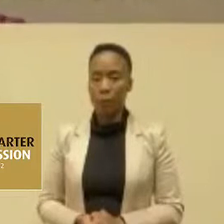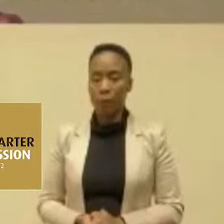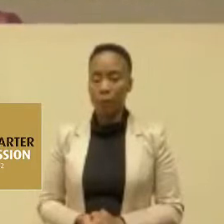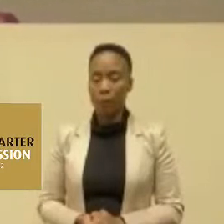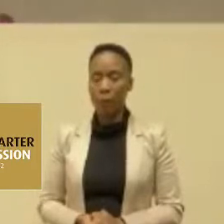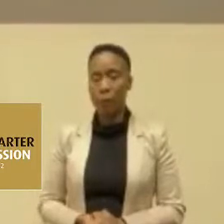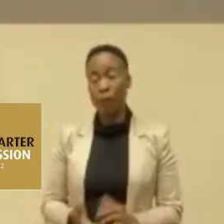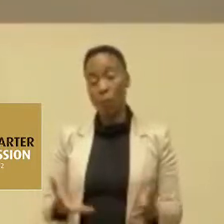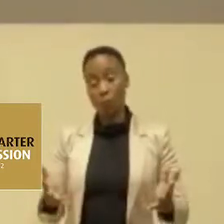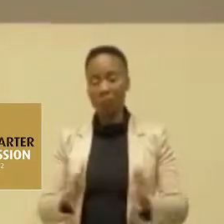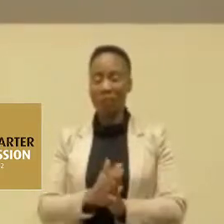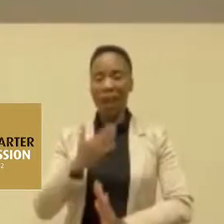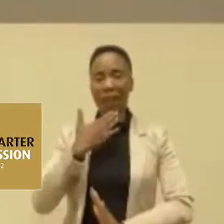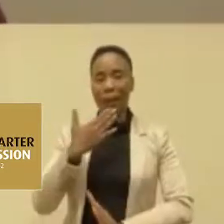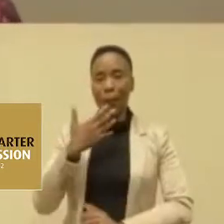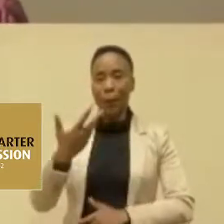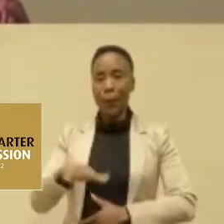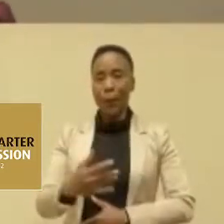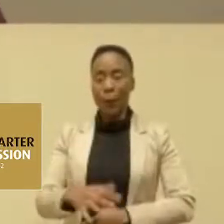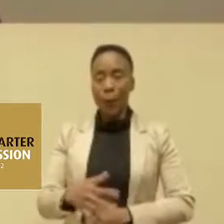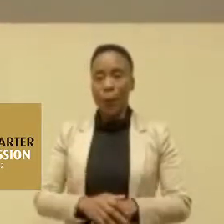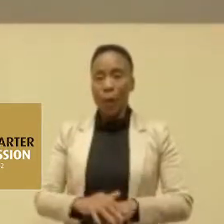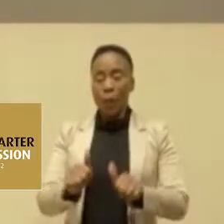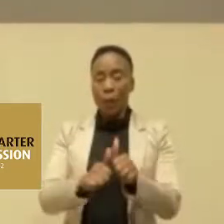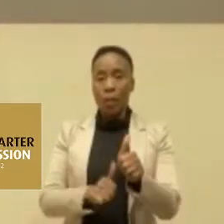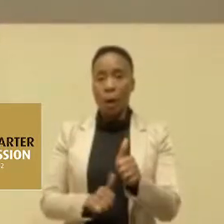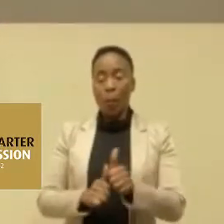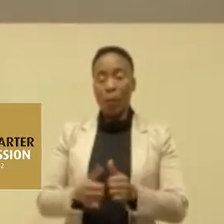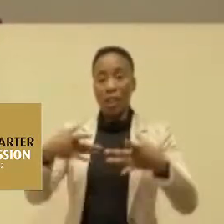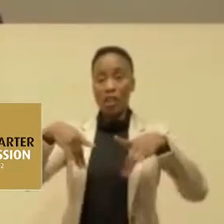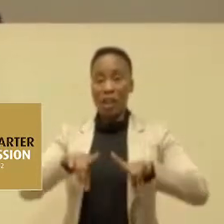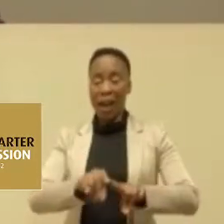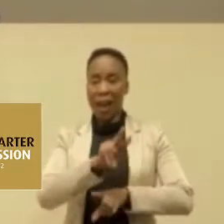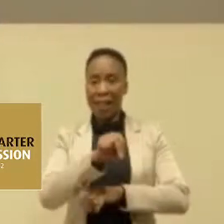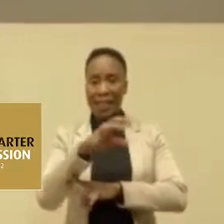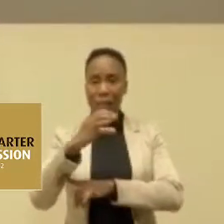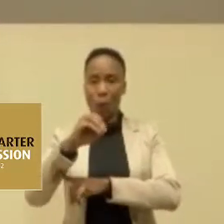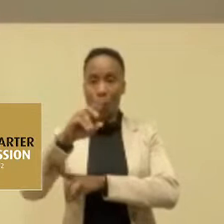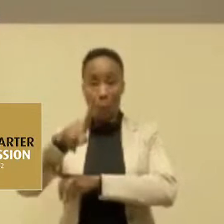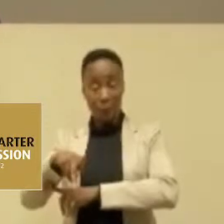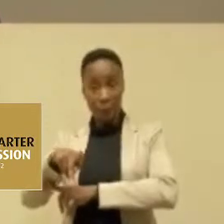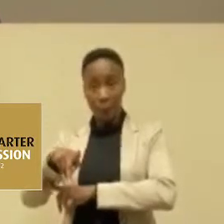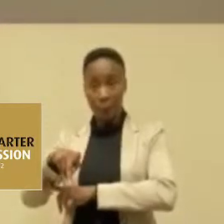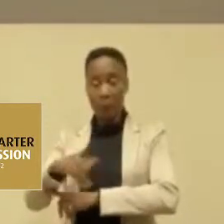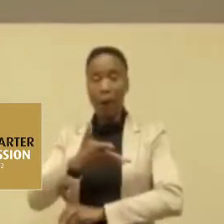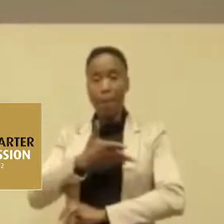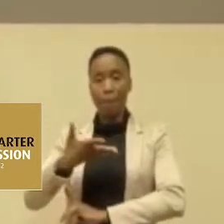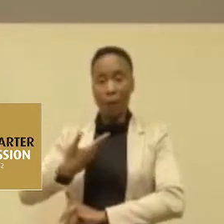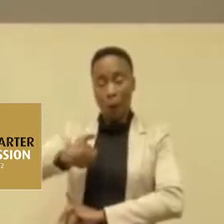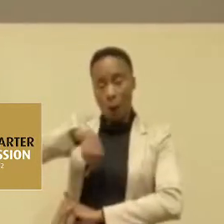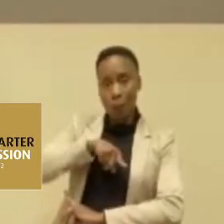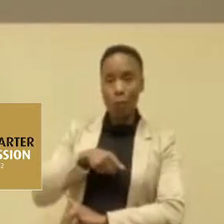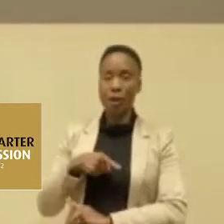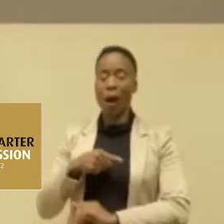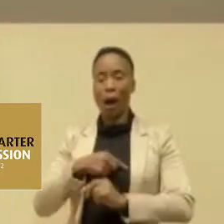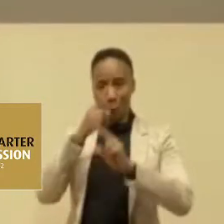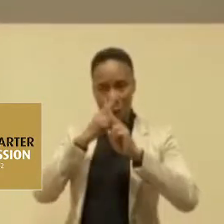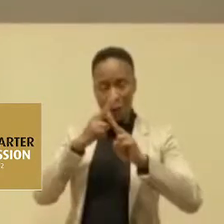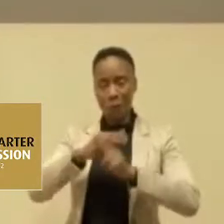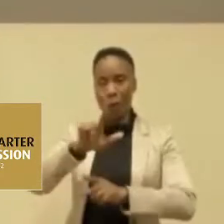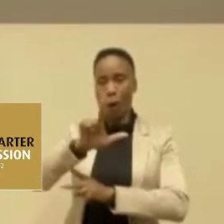now thank you very much deputy chair of the ncop melarona honorable